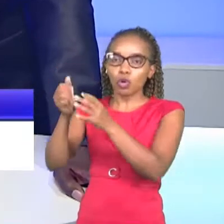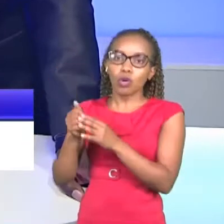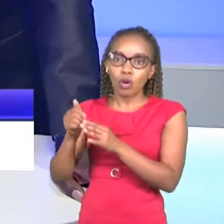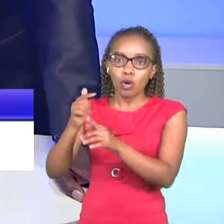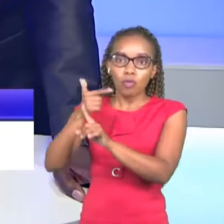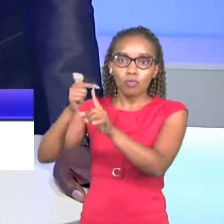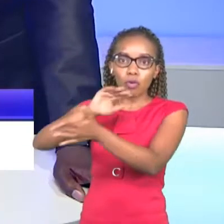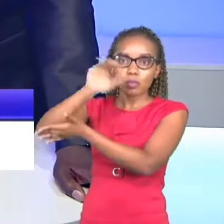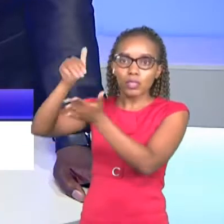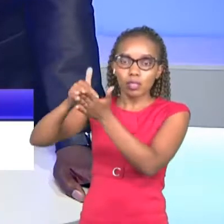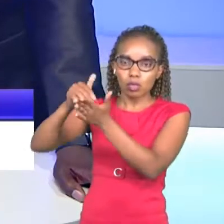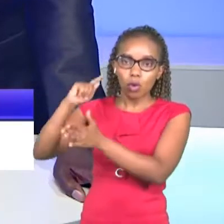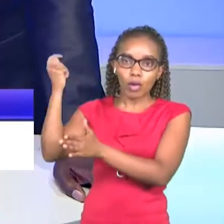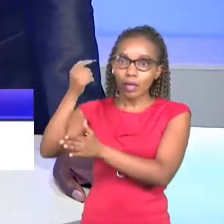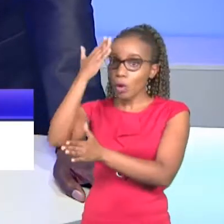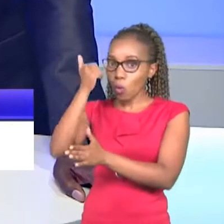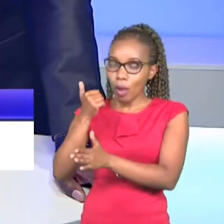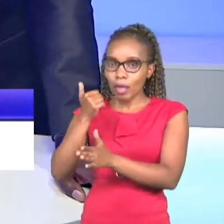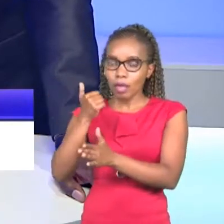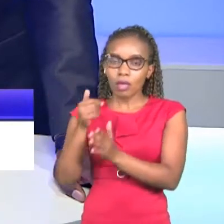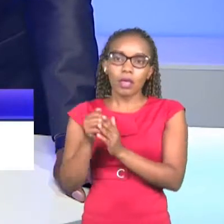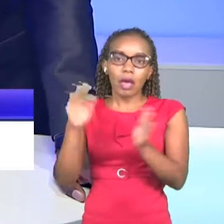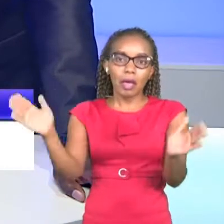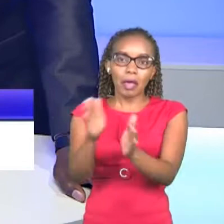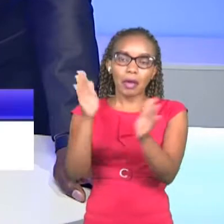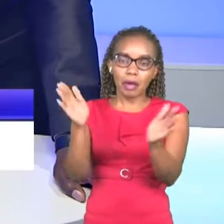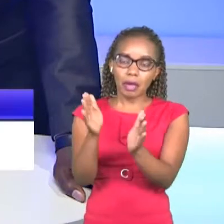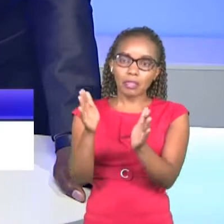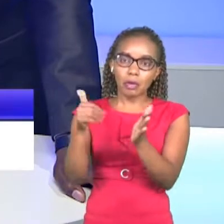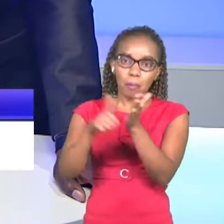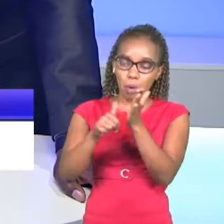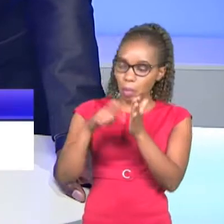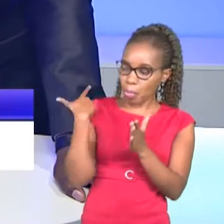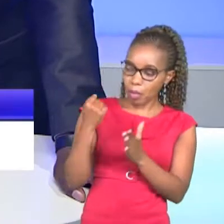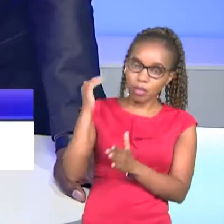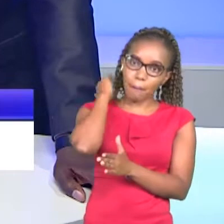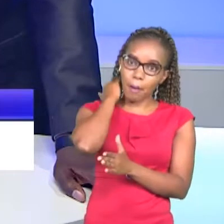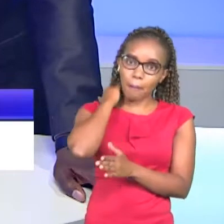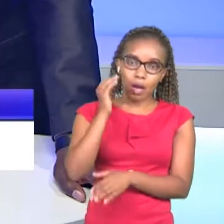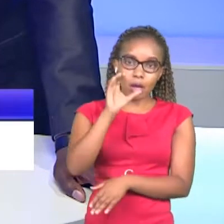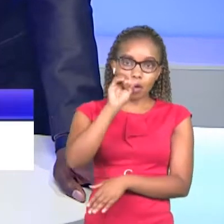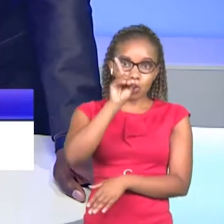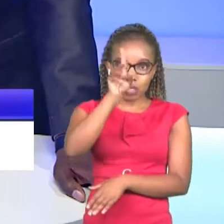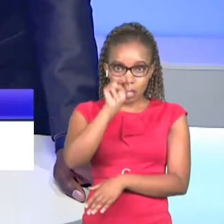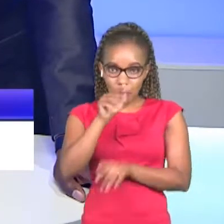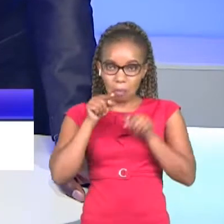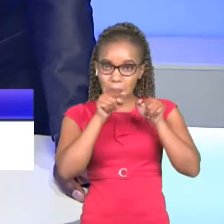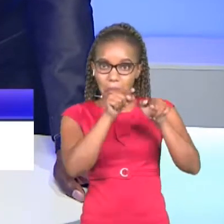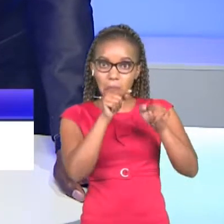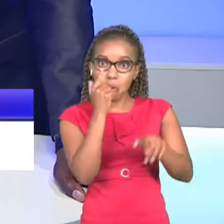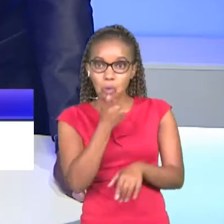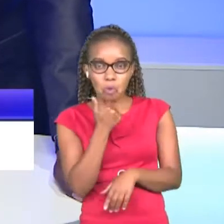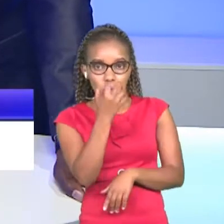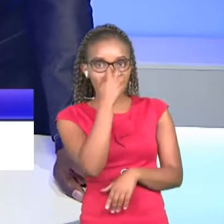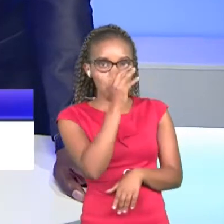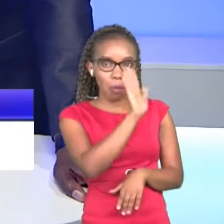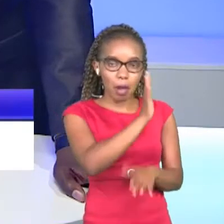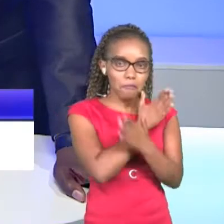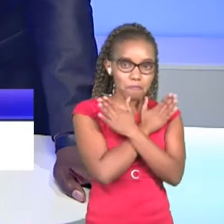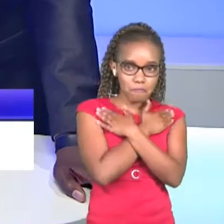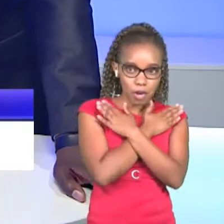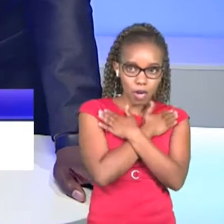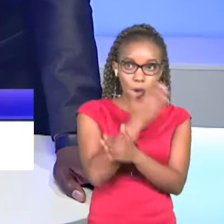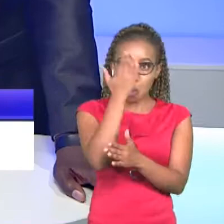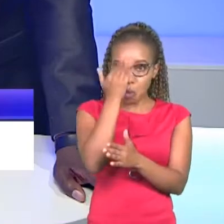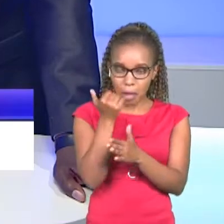of funding the chaos that were witnessed yesterday in Murang'a County. However, ODM Party has accused the Deputy President and his allies of orchestrating the